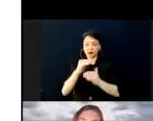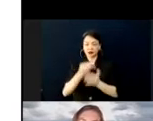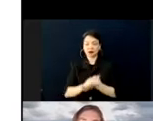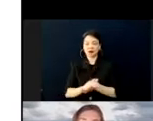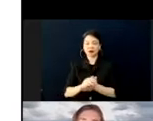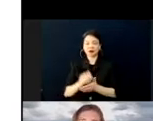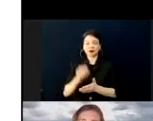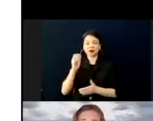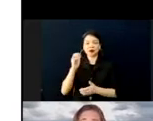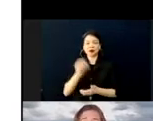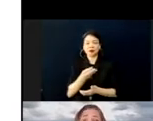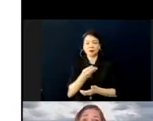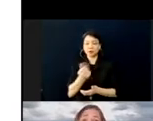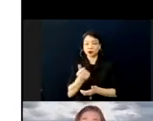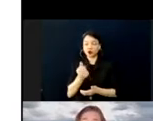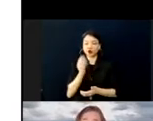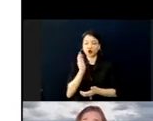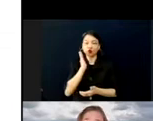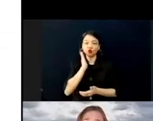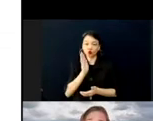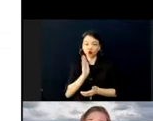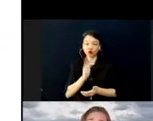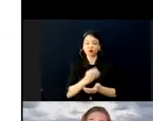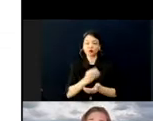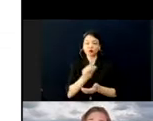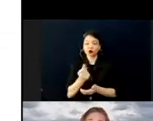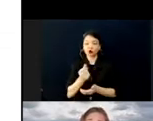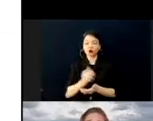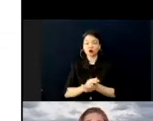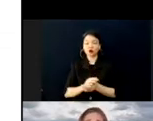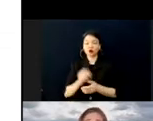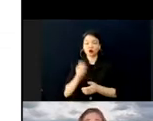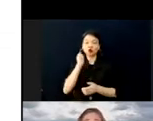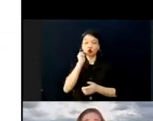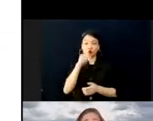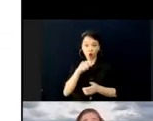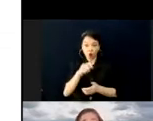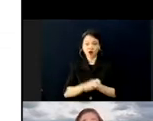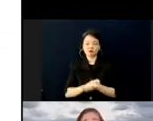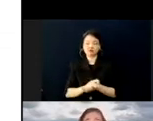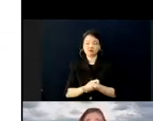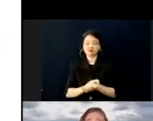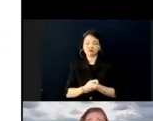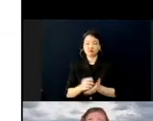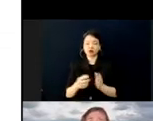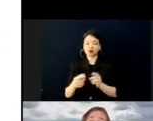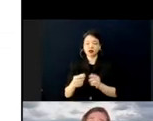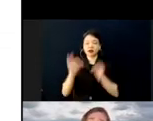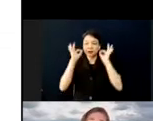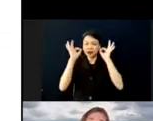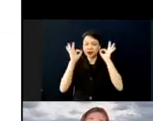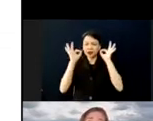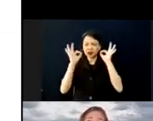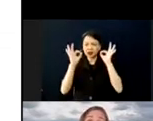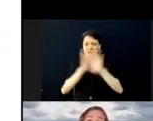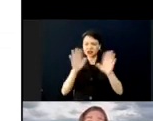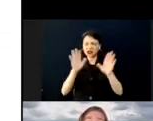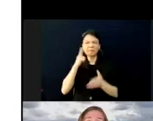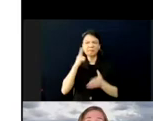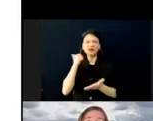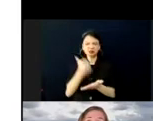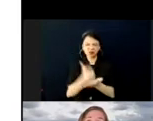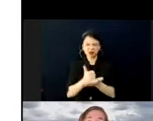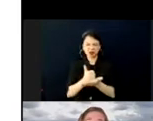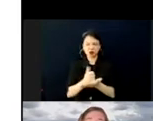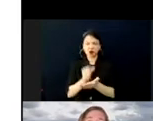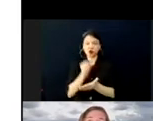other characteristics that would include things like education, actually aren't that important in the model. And that really surprised